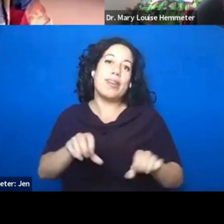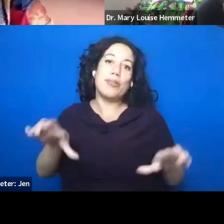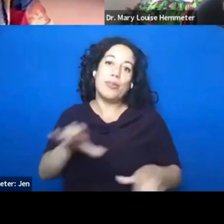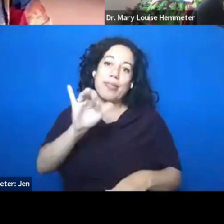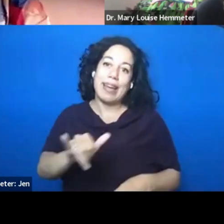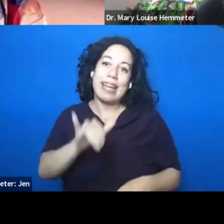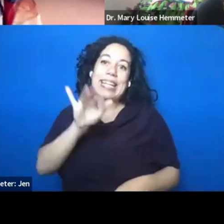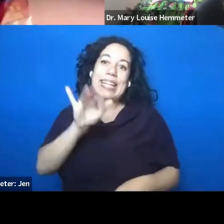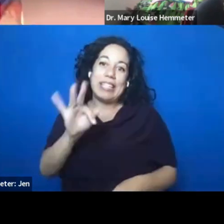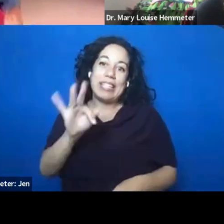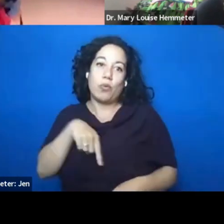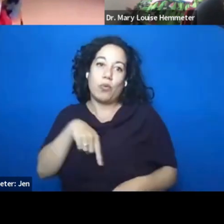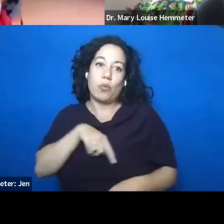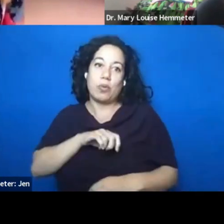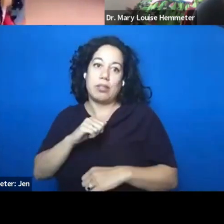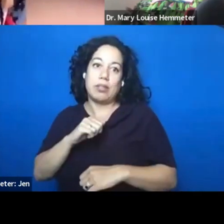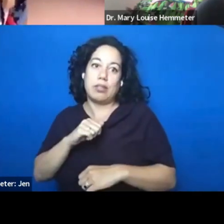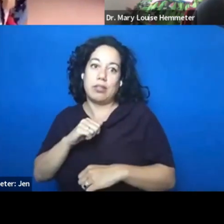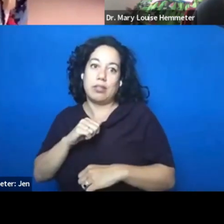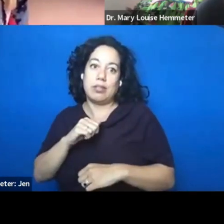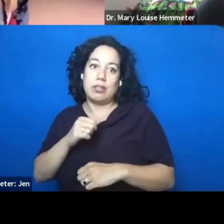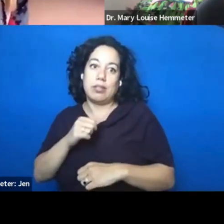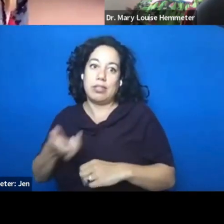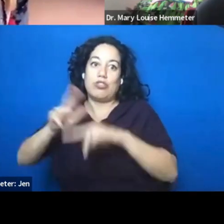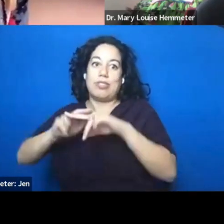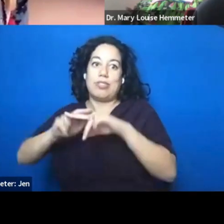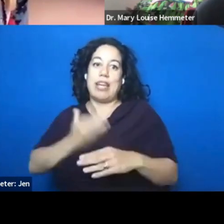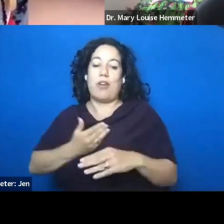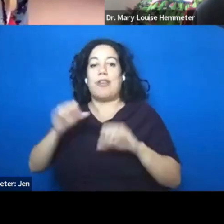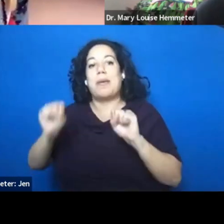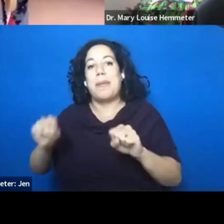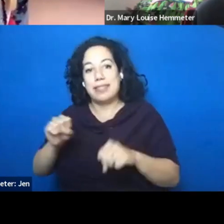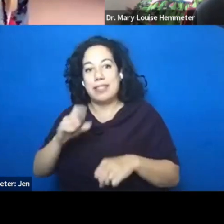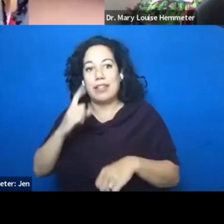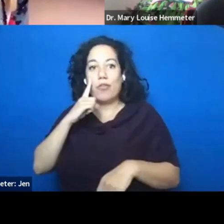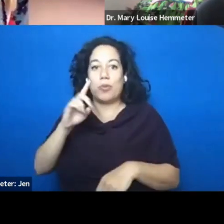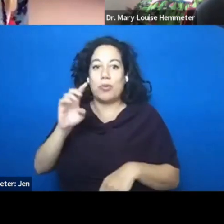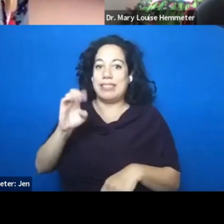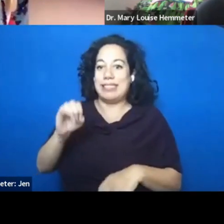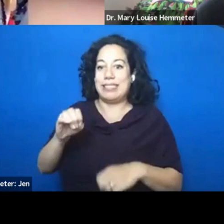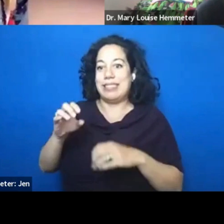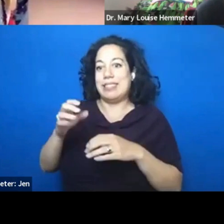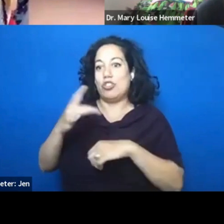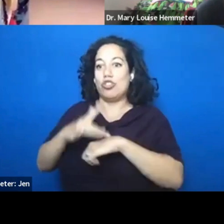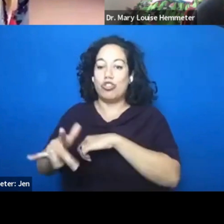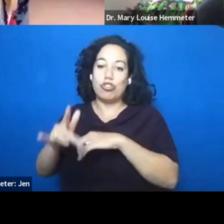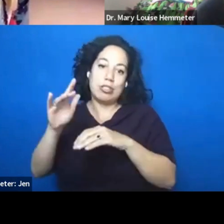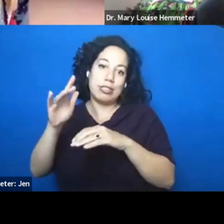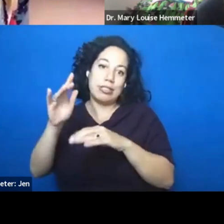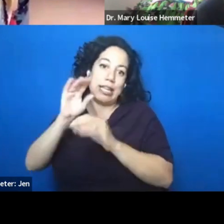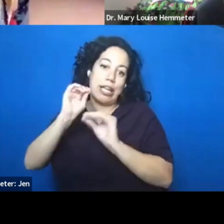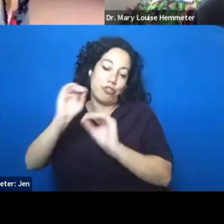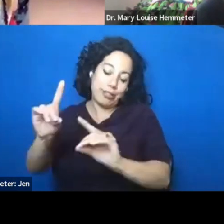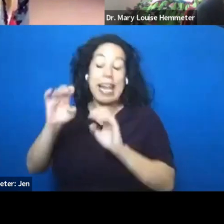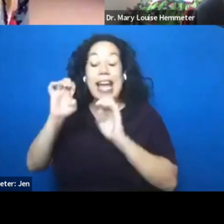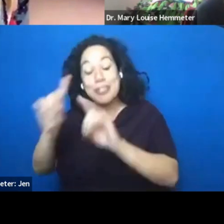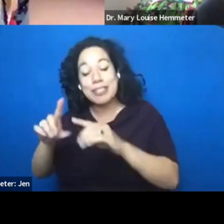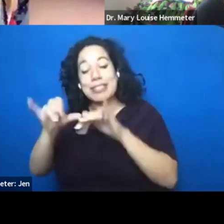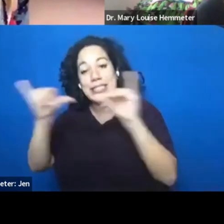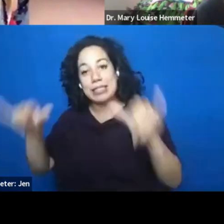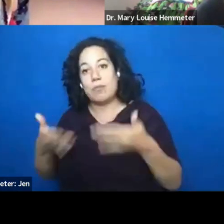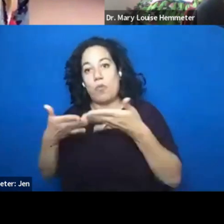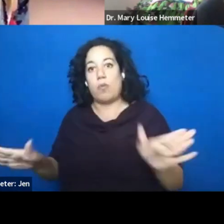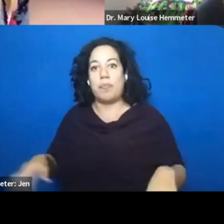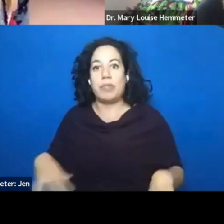build the capacity of our early care and education system as a whole. Somebody jumped in the chat and